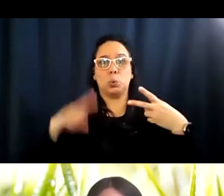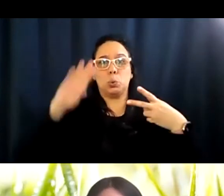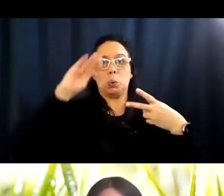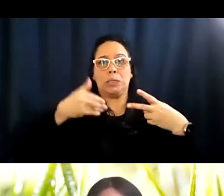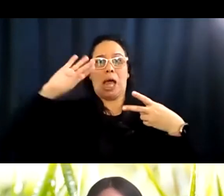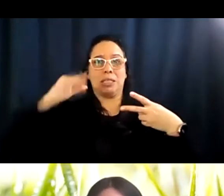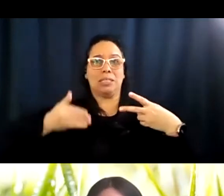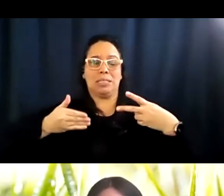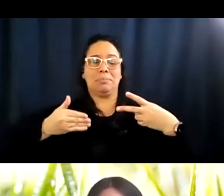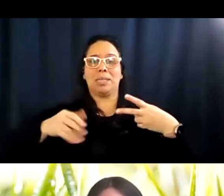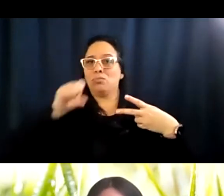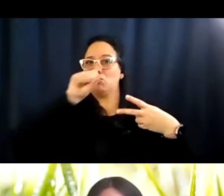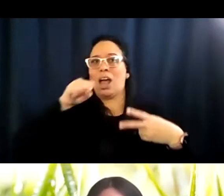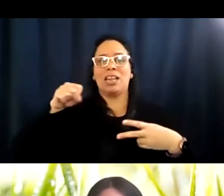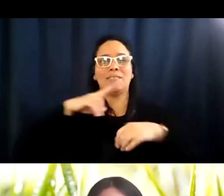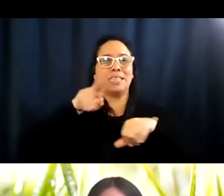and coffee.